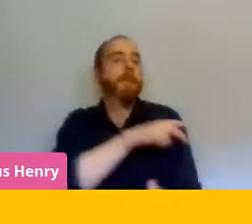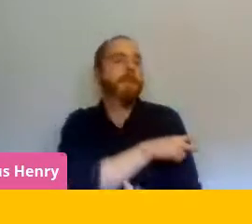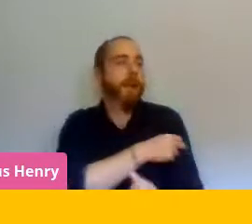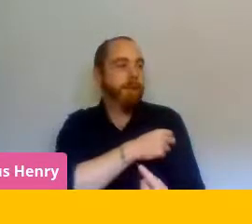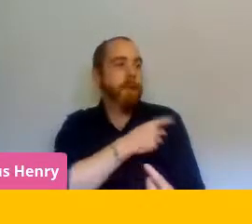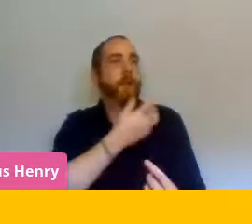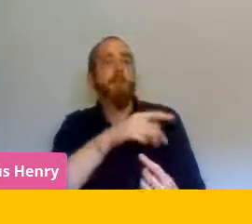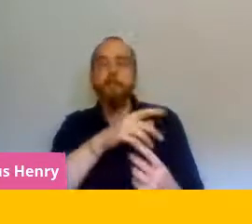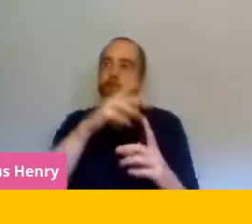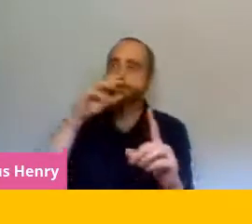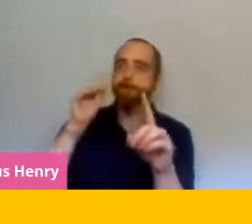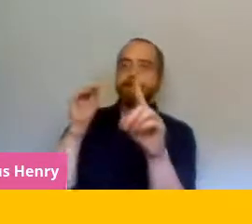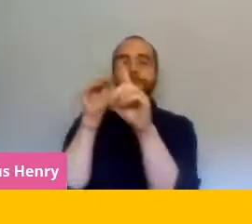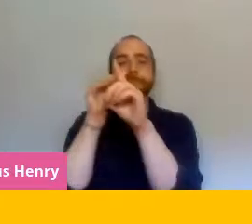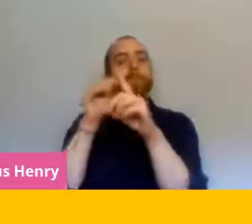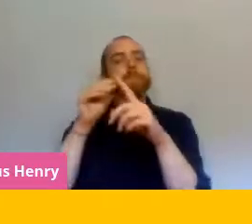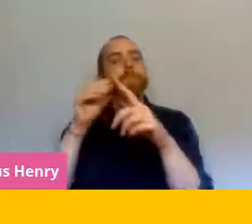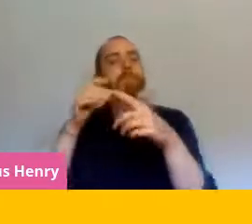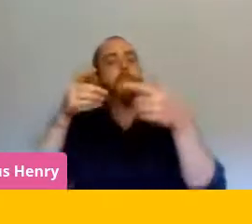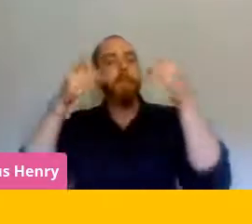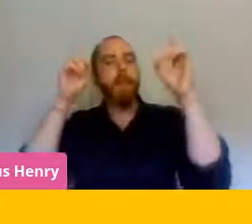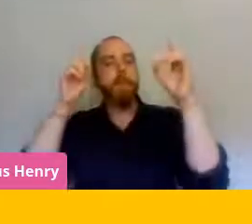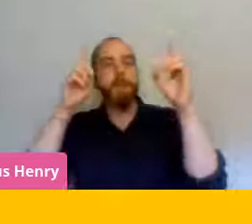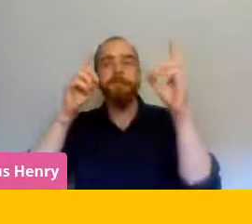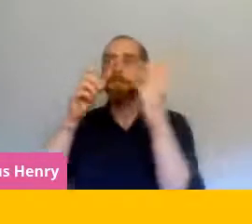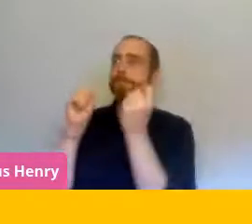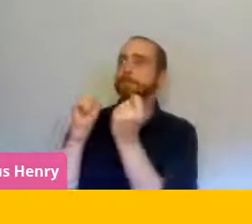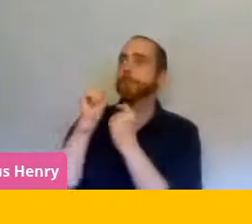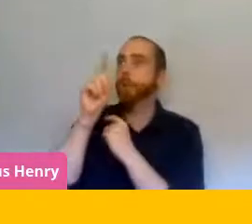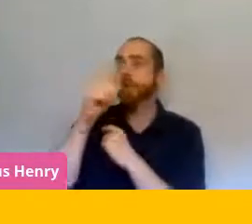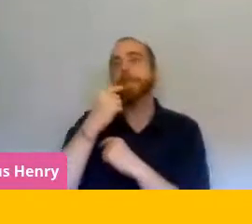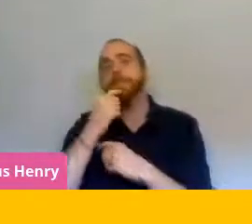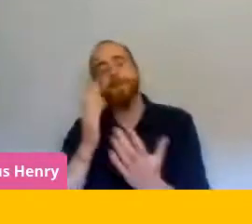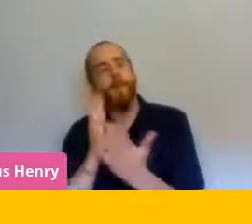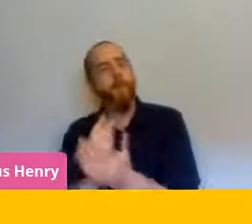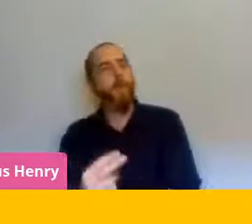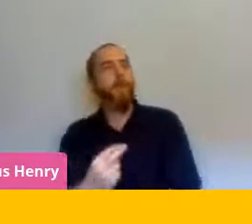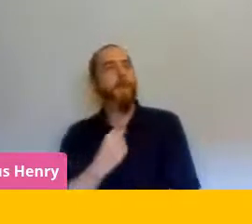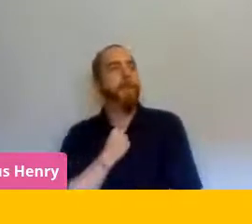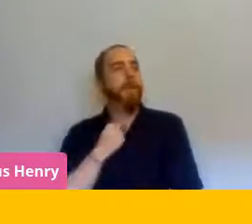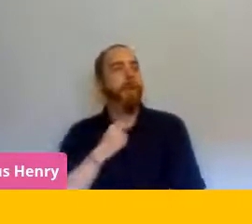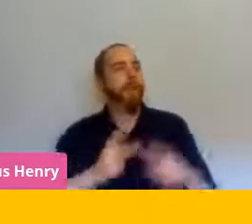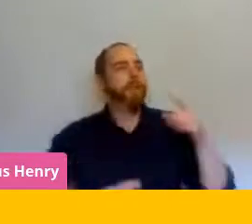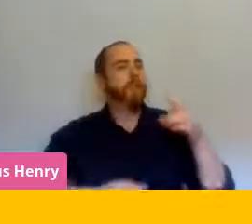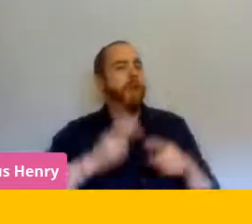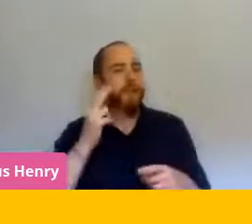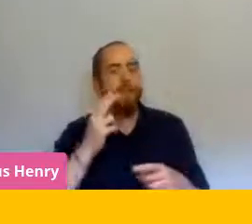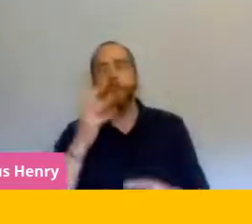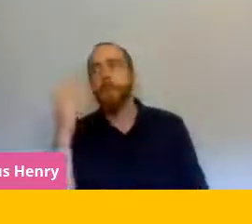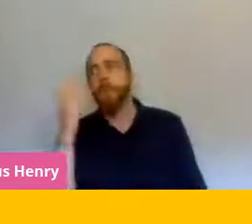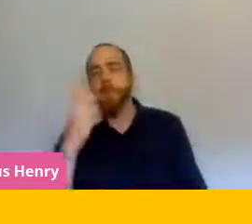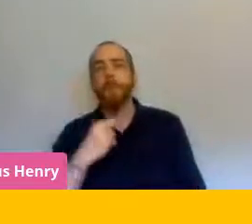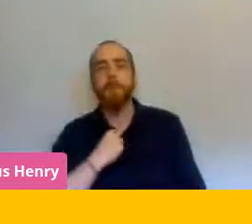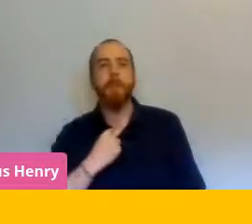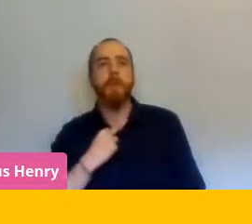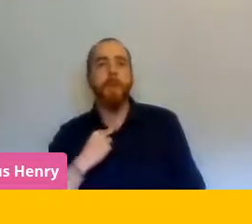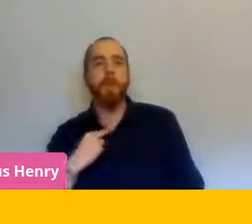really disappointed that these cuts are happening. And with a focus there on highlighting